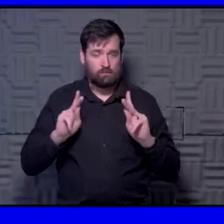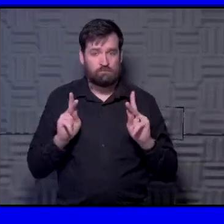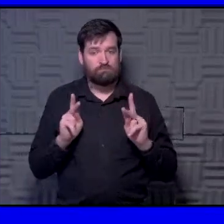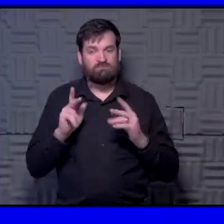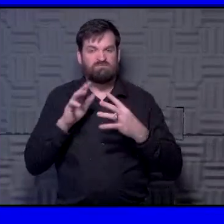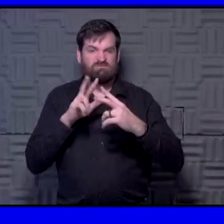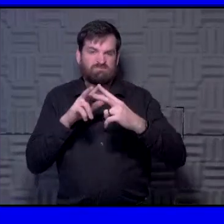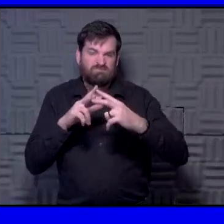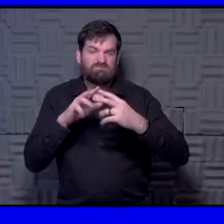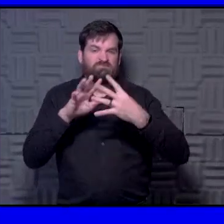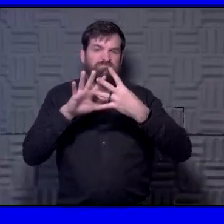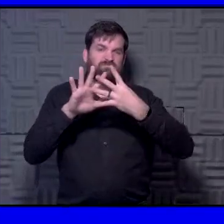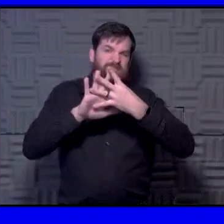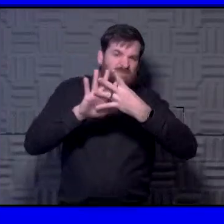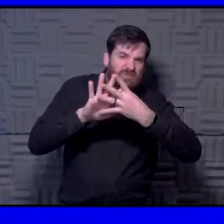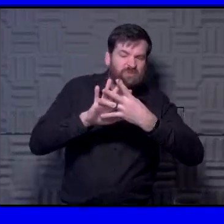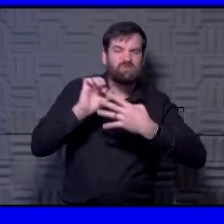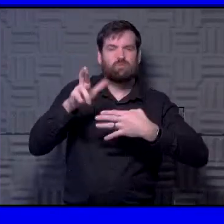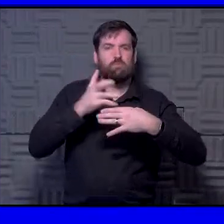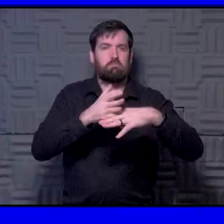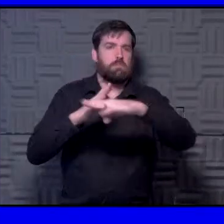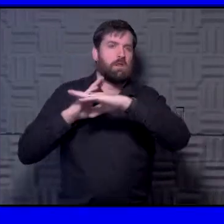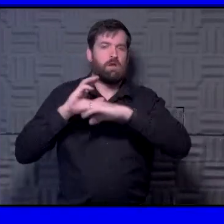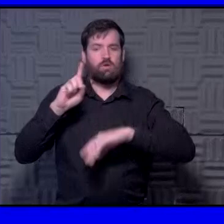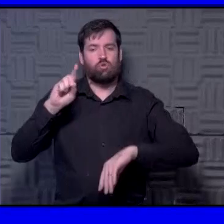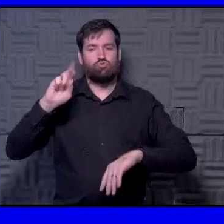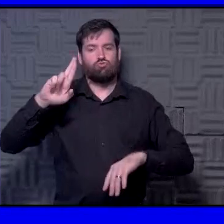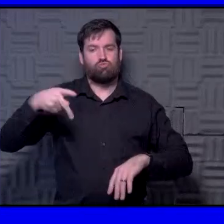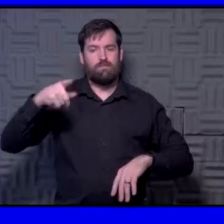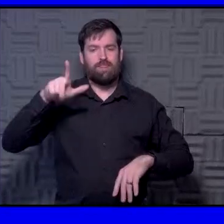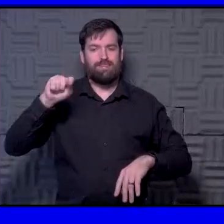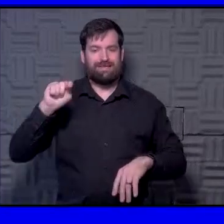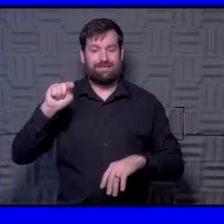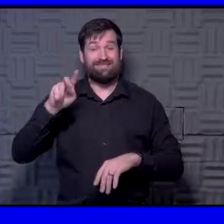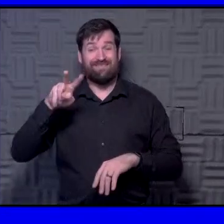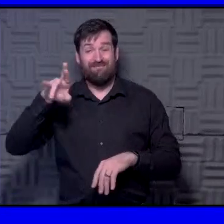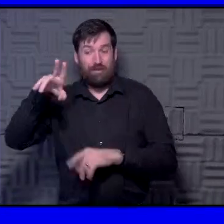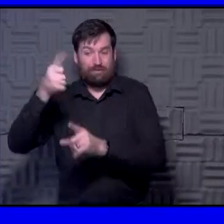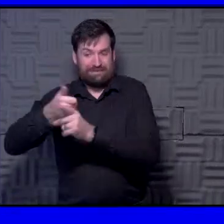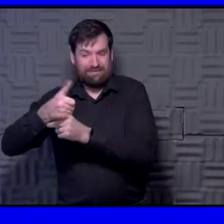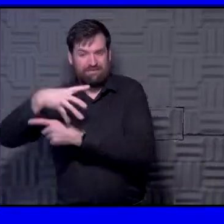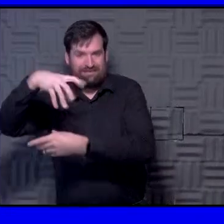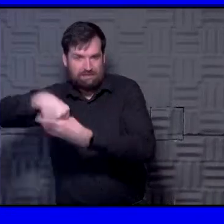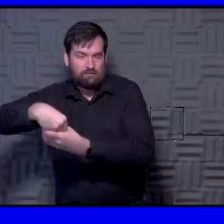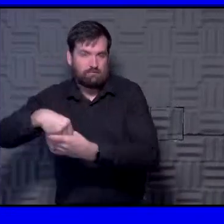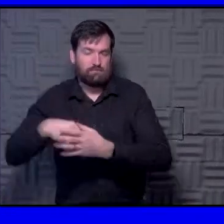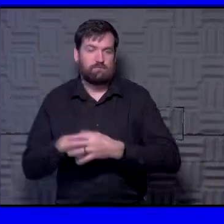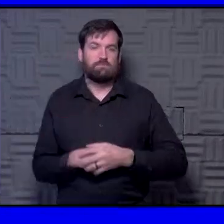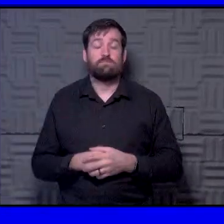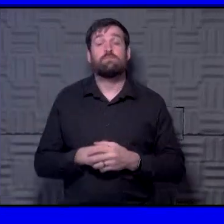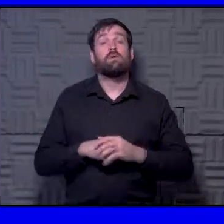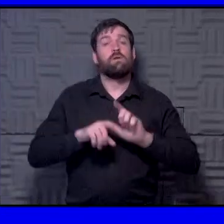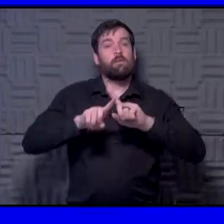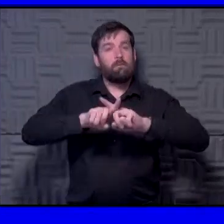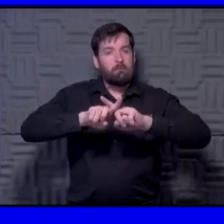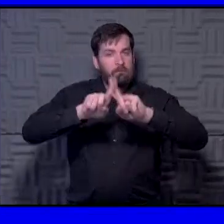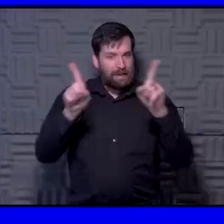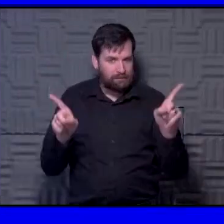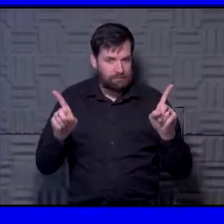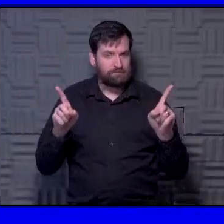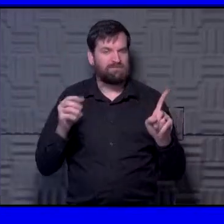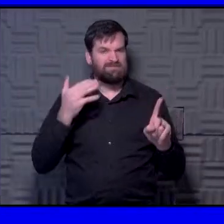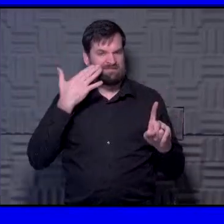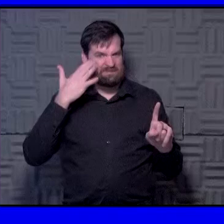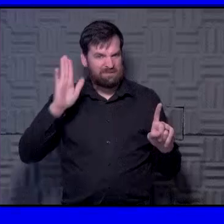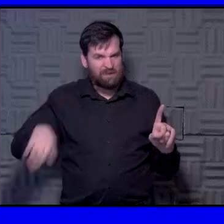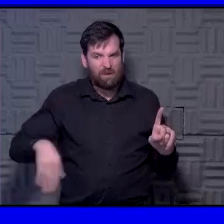either filtering or blocking a lot of those droplets in which the virus is on and in. But we know that